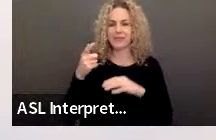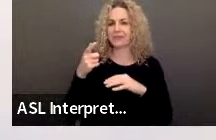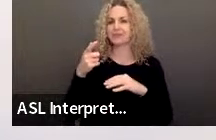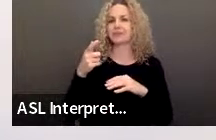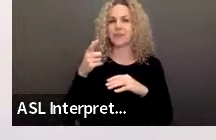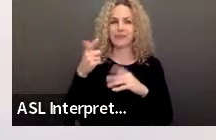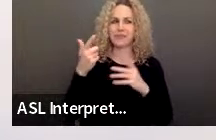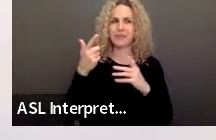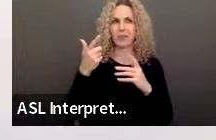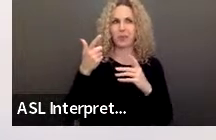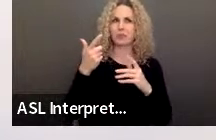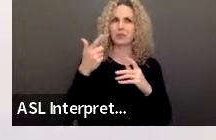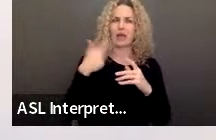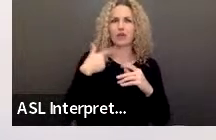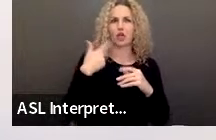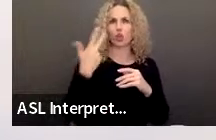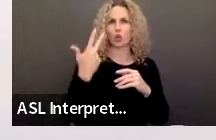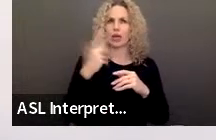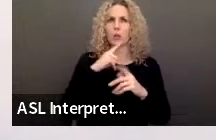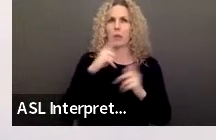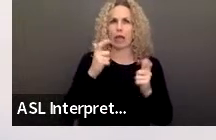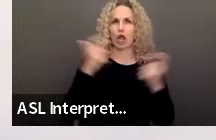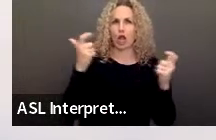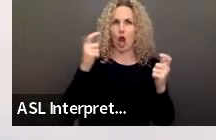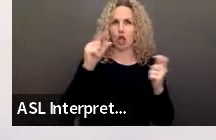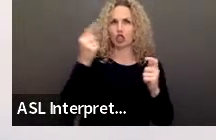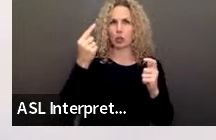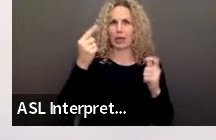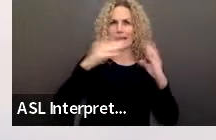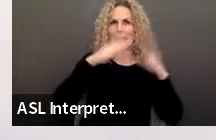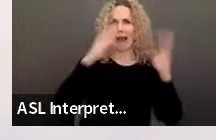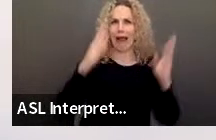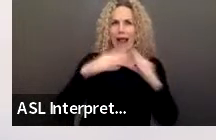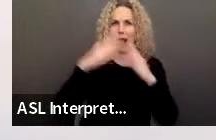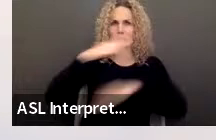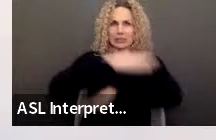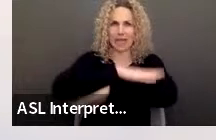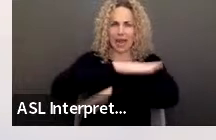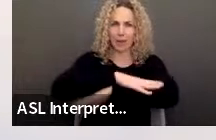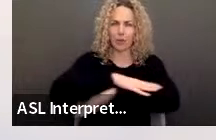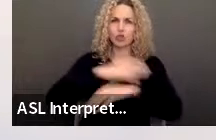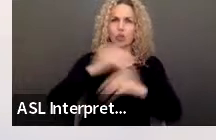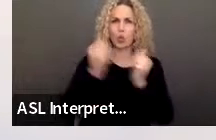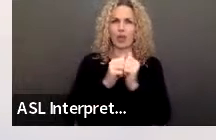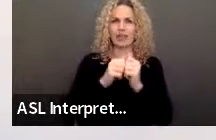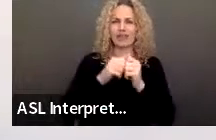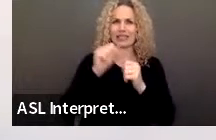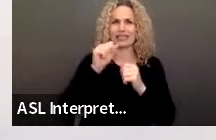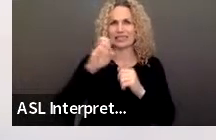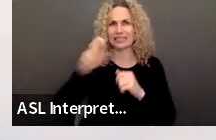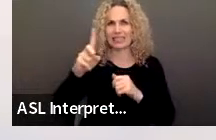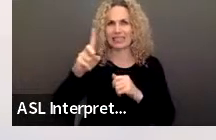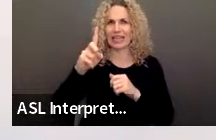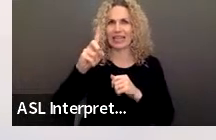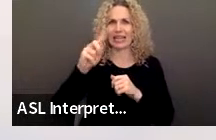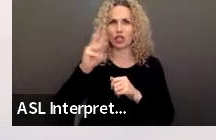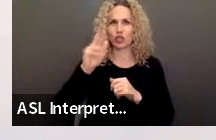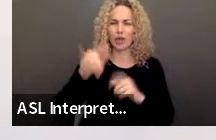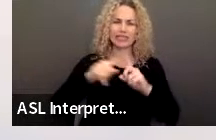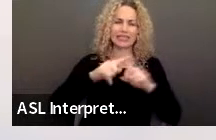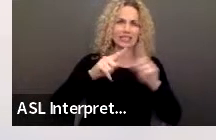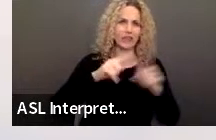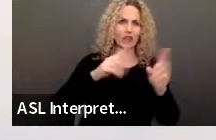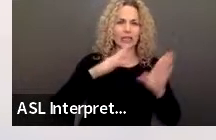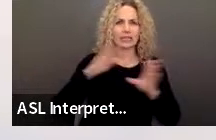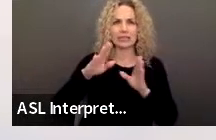at least 3 very large greenhouse tables in our greenhouse that are filled with seed trays of seed starts at various stages